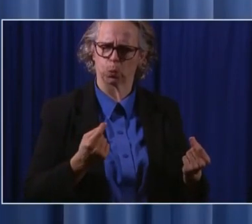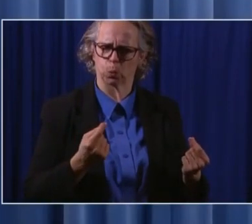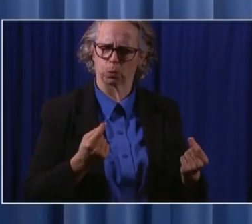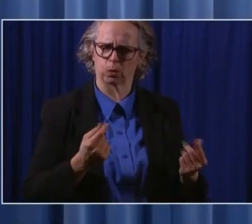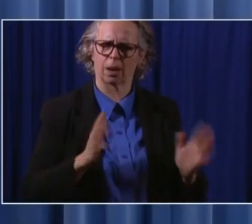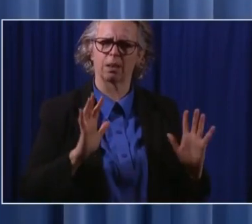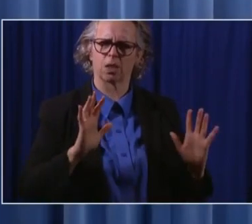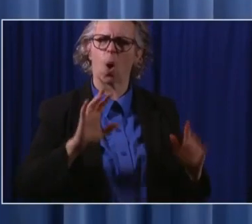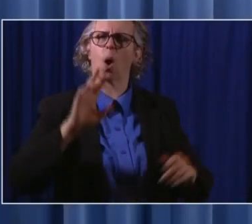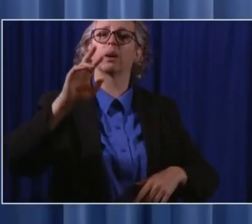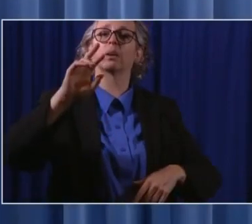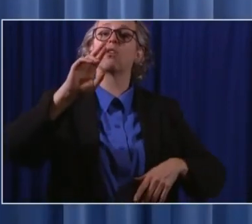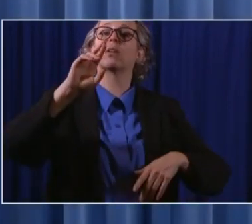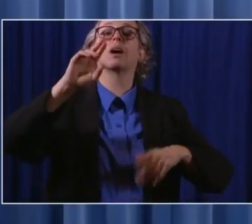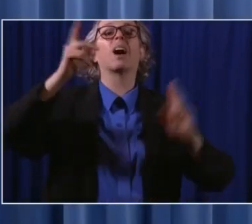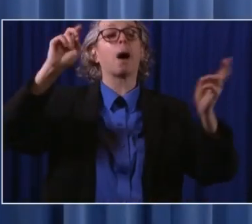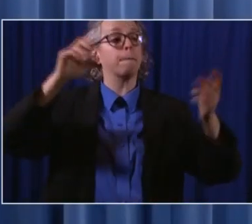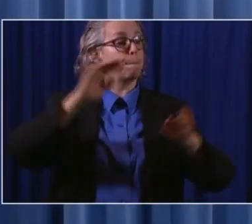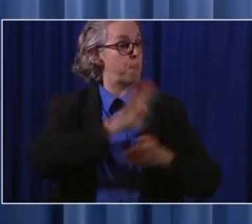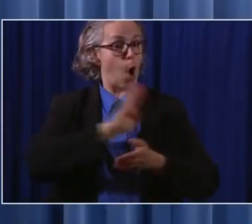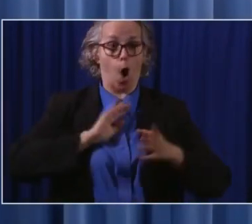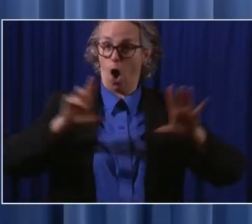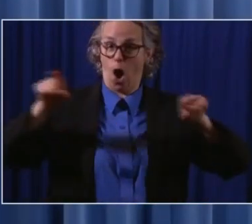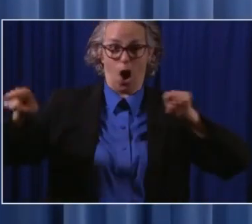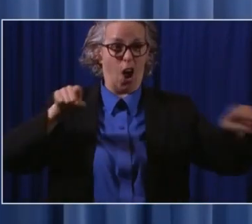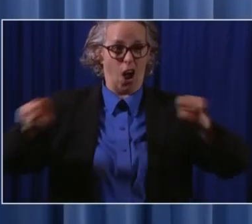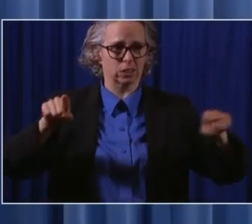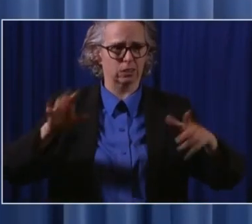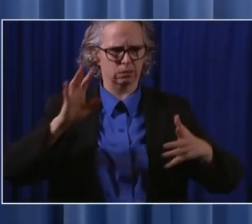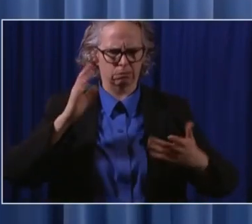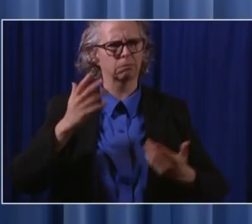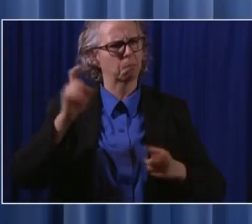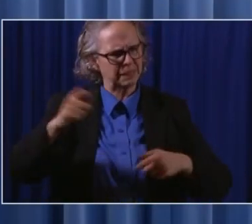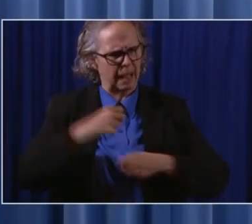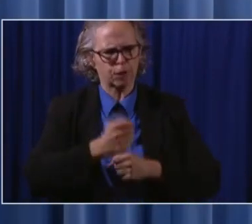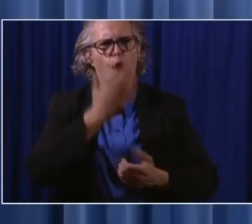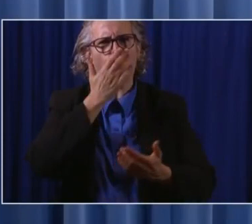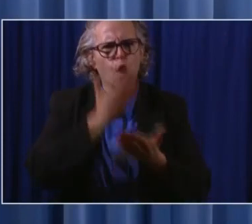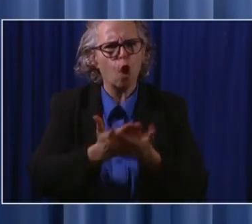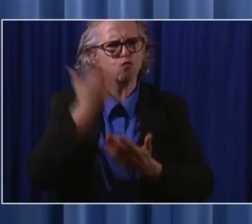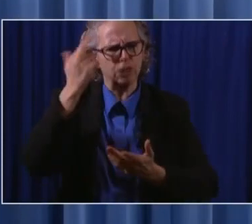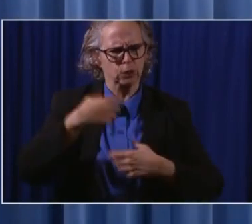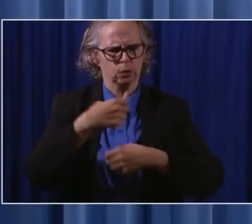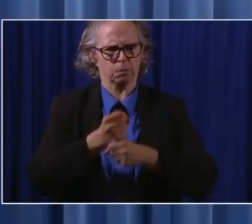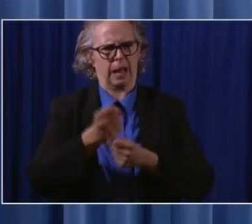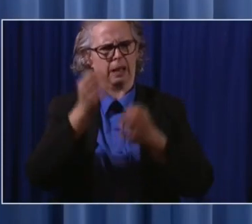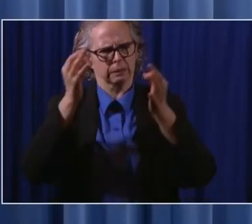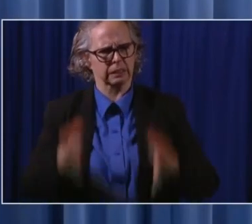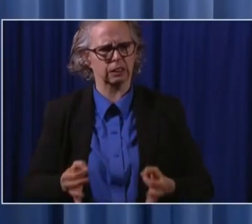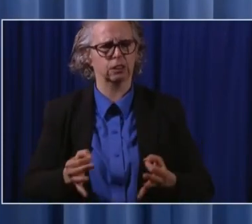reason to do it. I just want the process to work. I didn't think the process had worked.